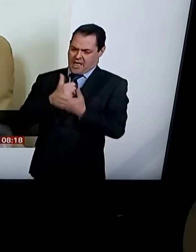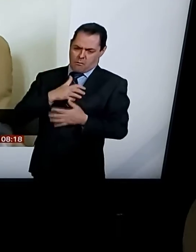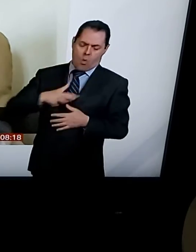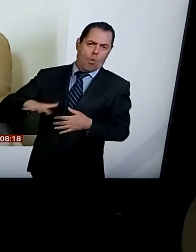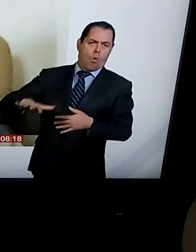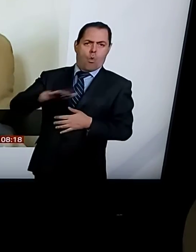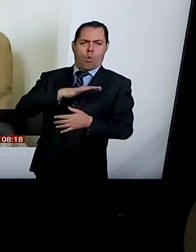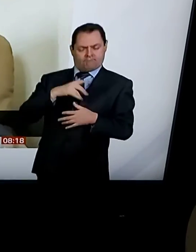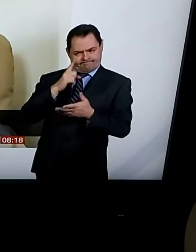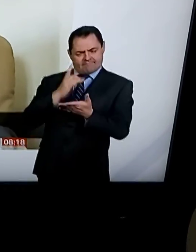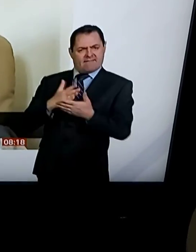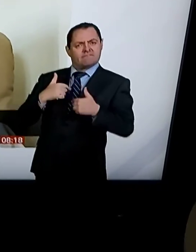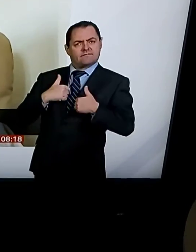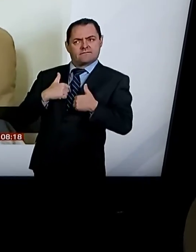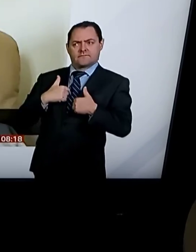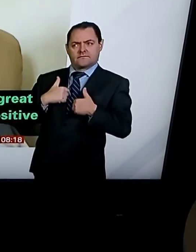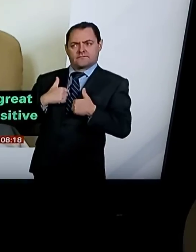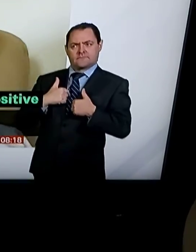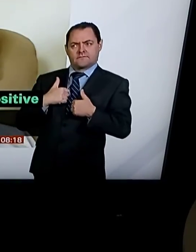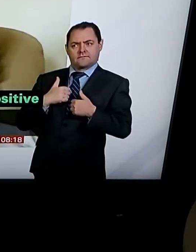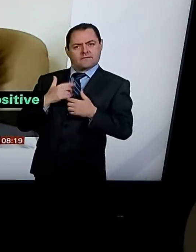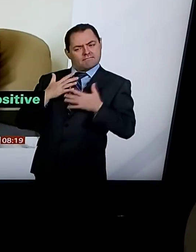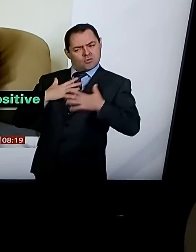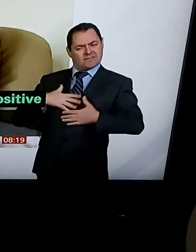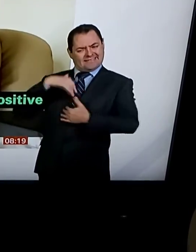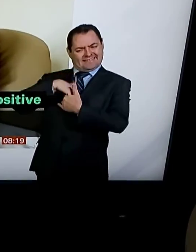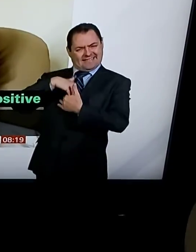we all have a pharmacy inside ourselves.